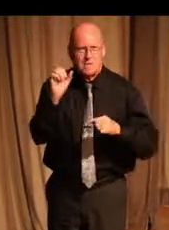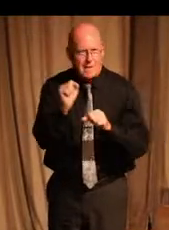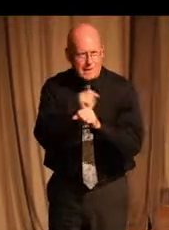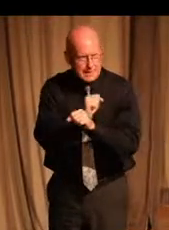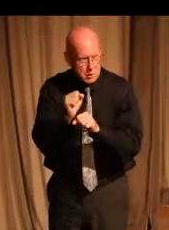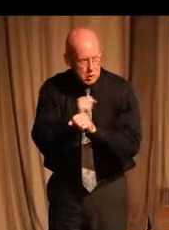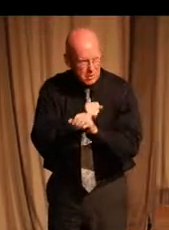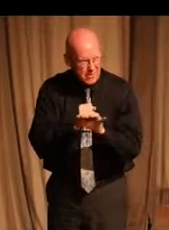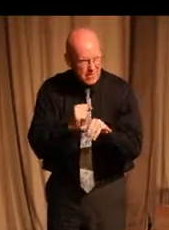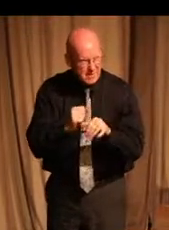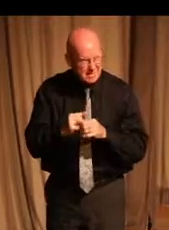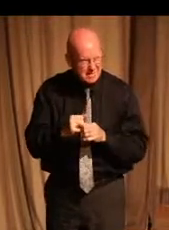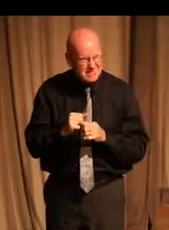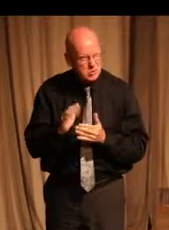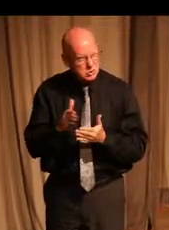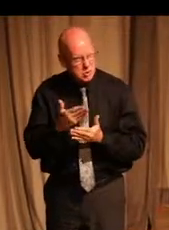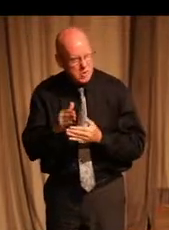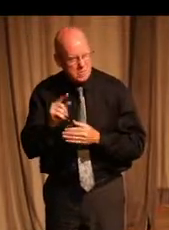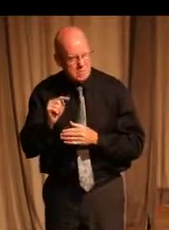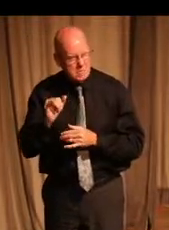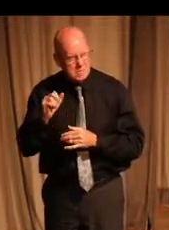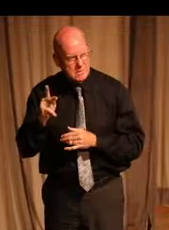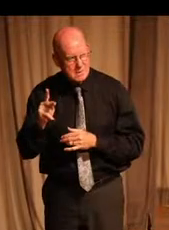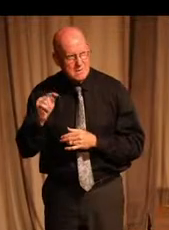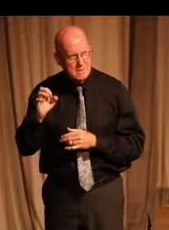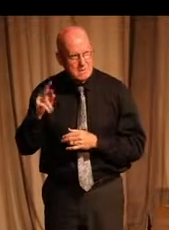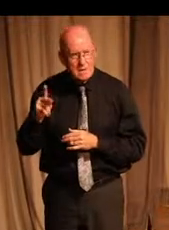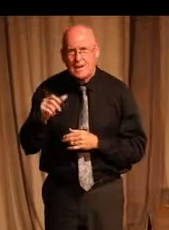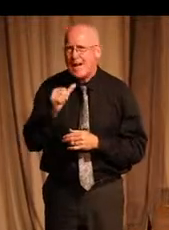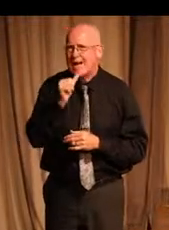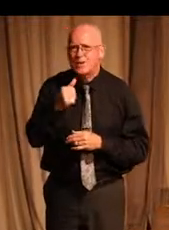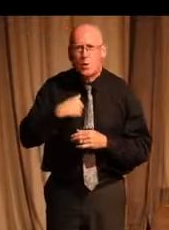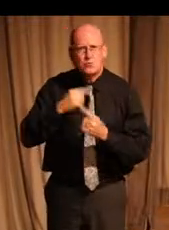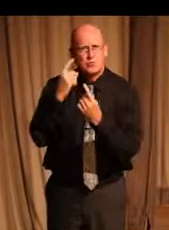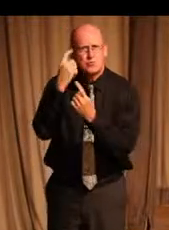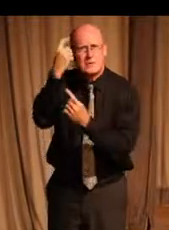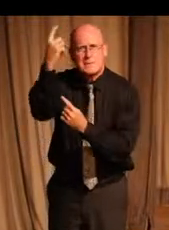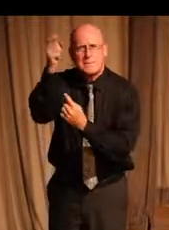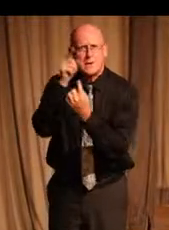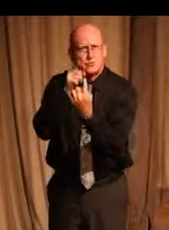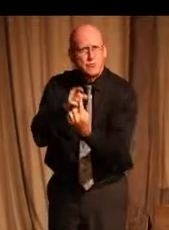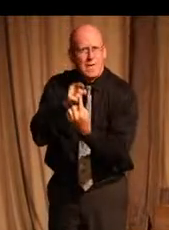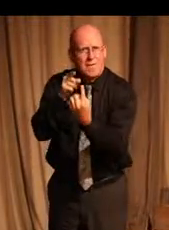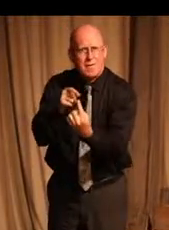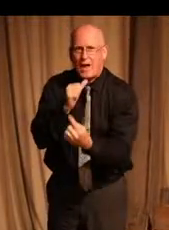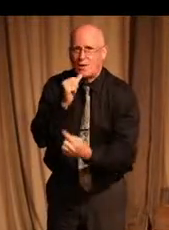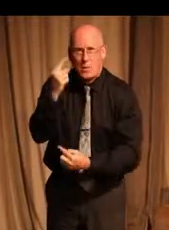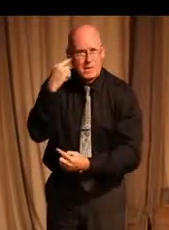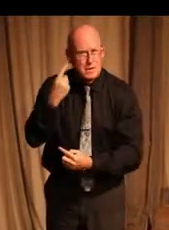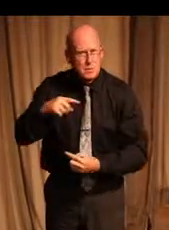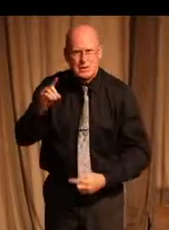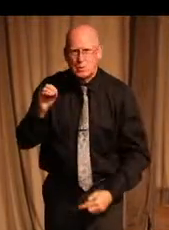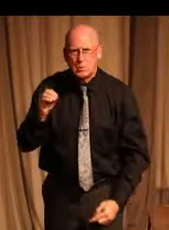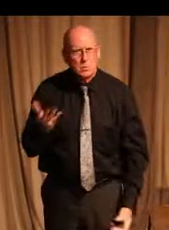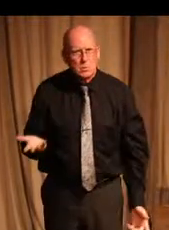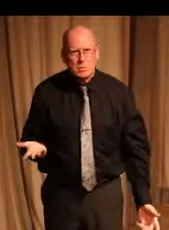that. But I don't dream of struggle. I don't think we do. And I don't think that our